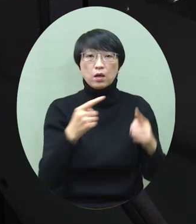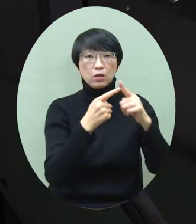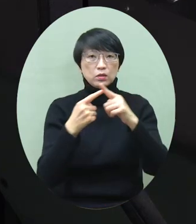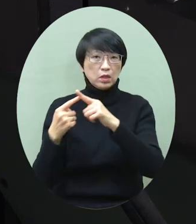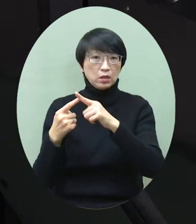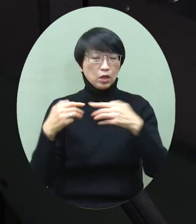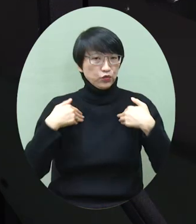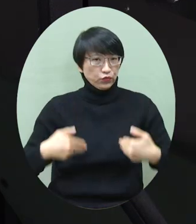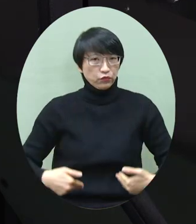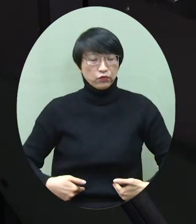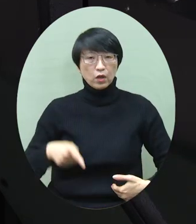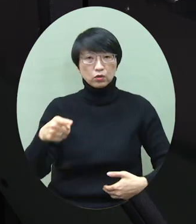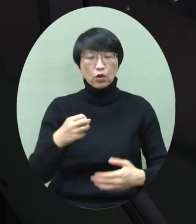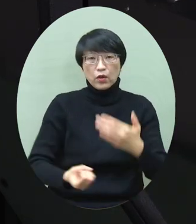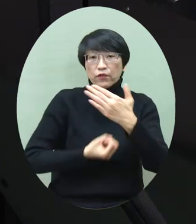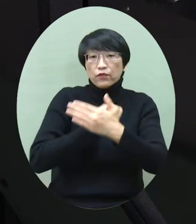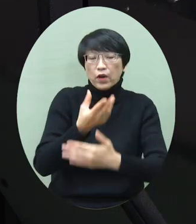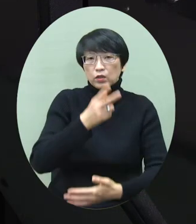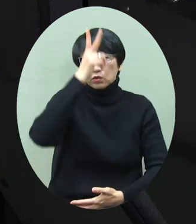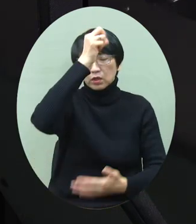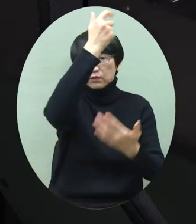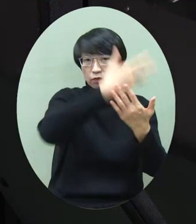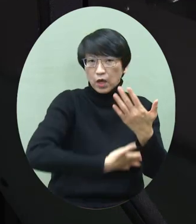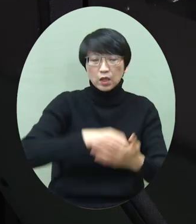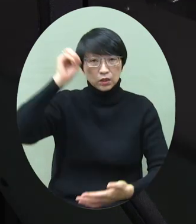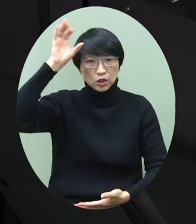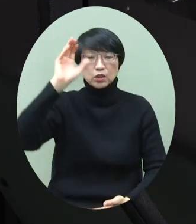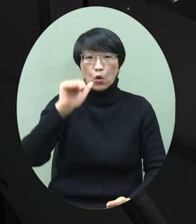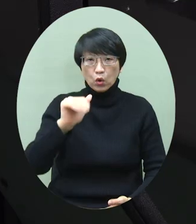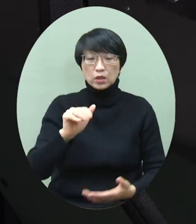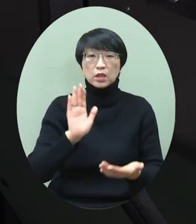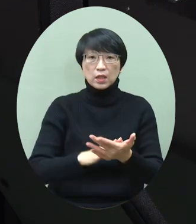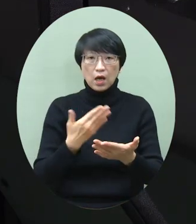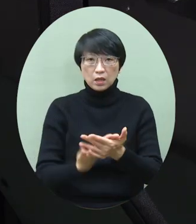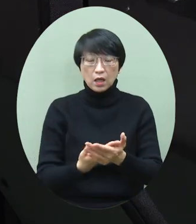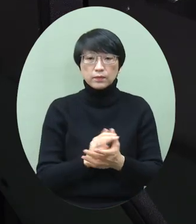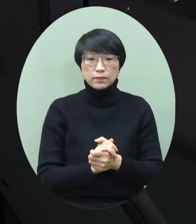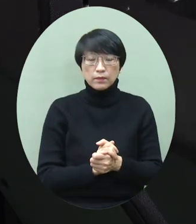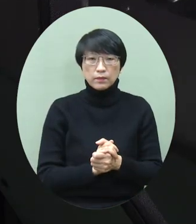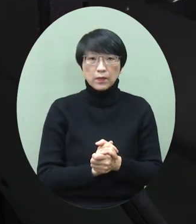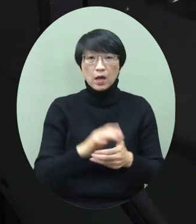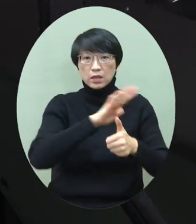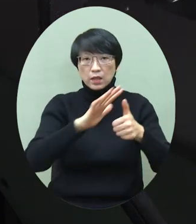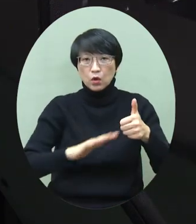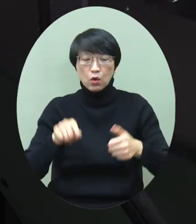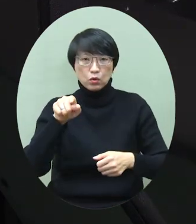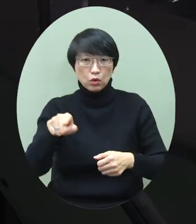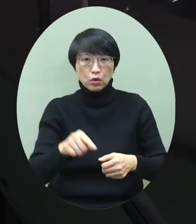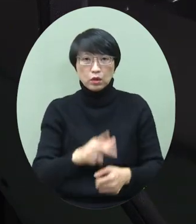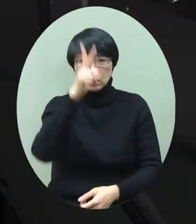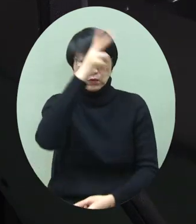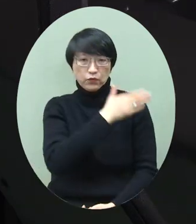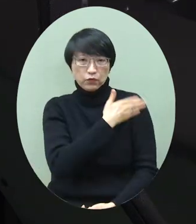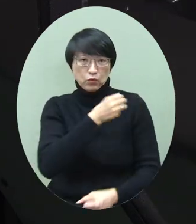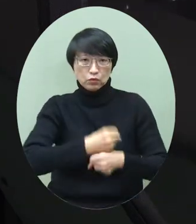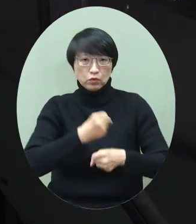expression in public could lead to conflict with their civil servants' identity. Thank you. Okay. Perhaps I can answer your second part of